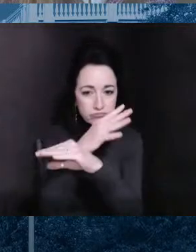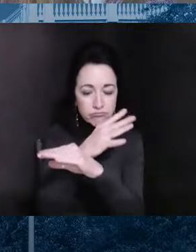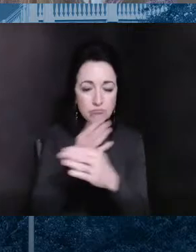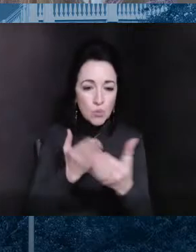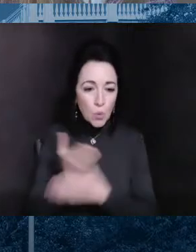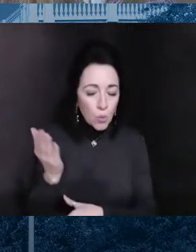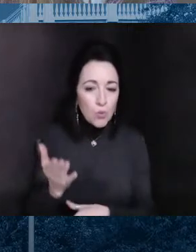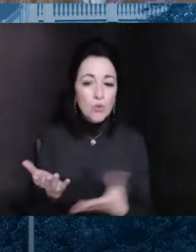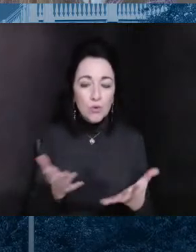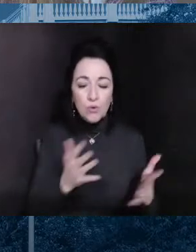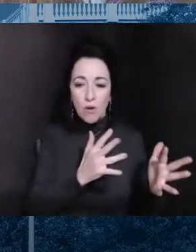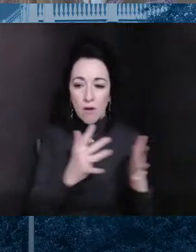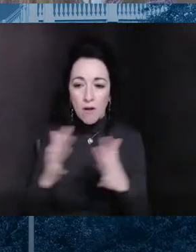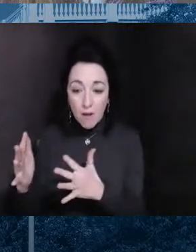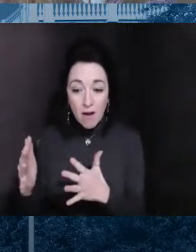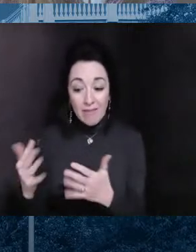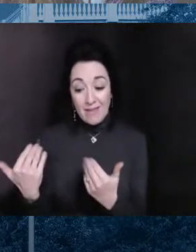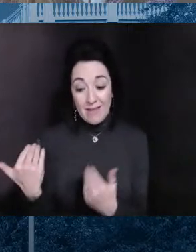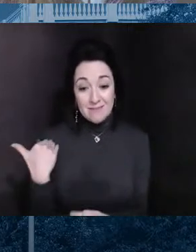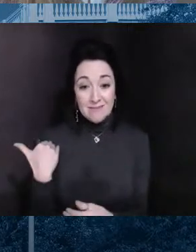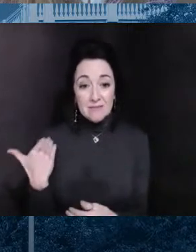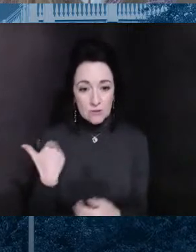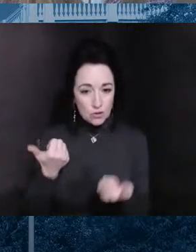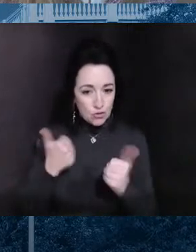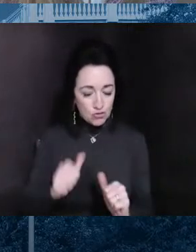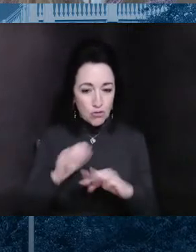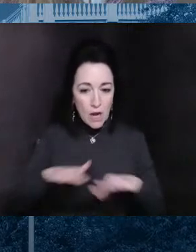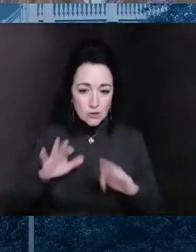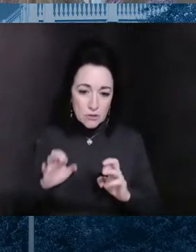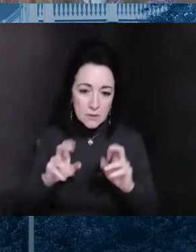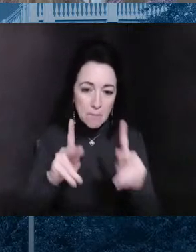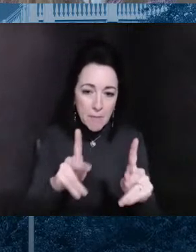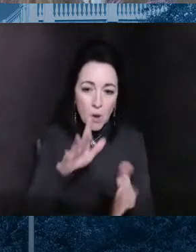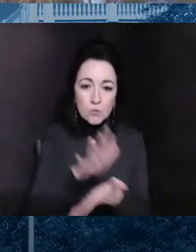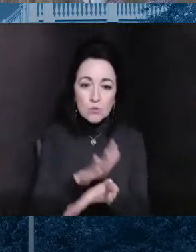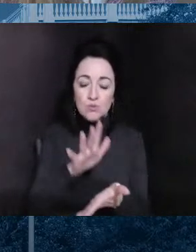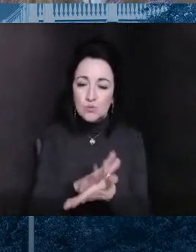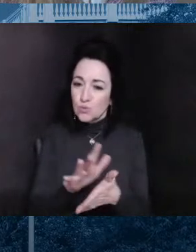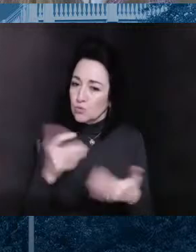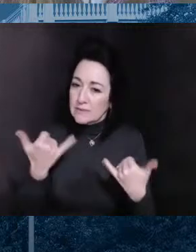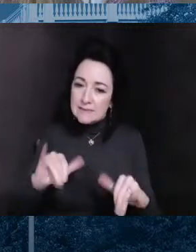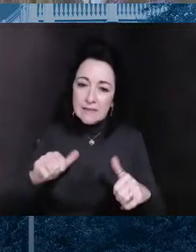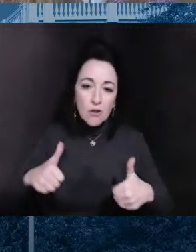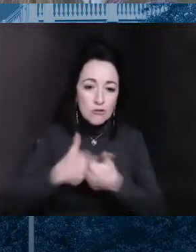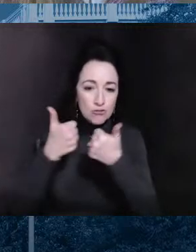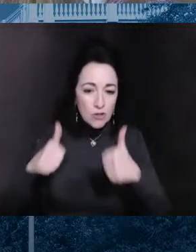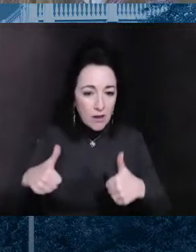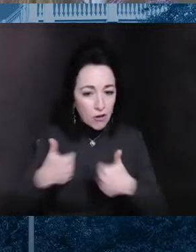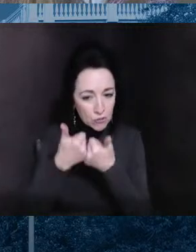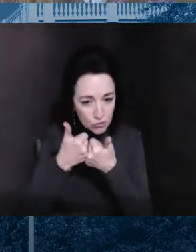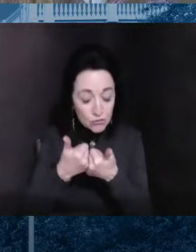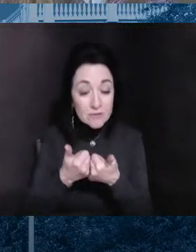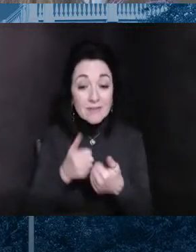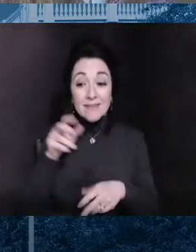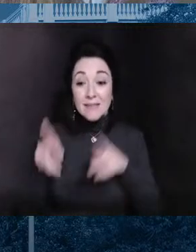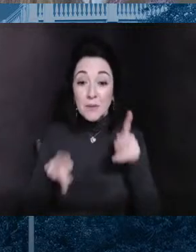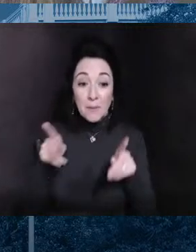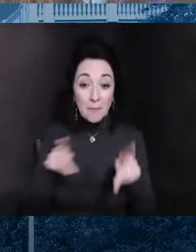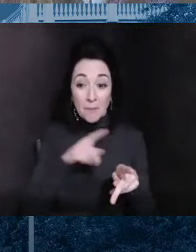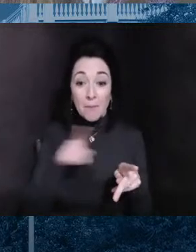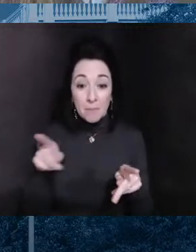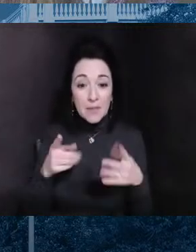back in school, and that has proven to be a challenge, getting folks to respond to the surge that we had